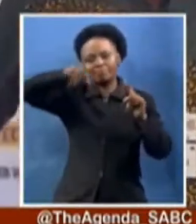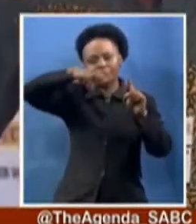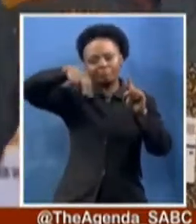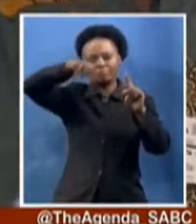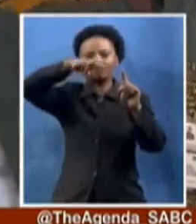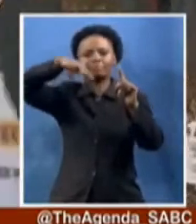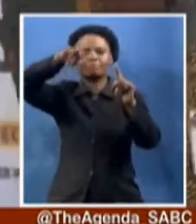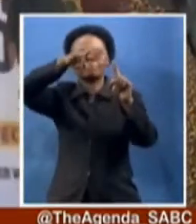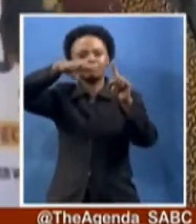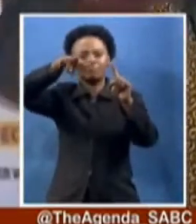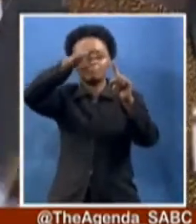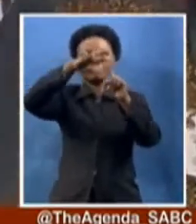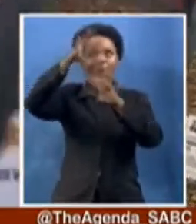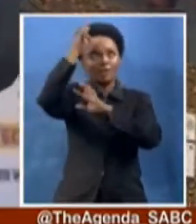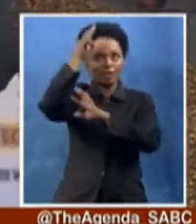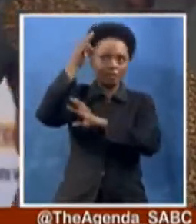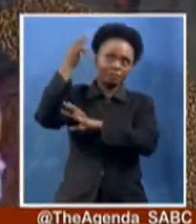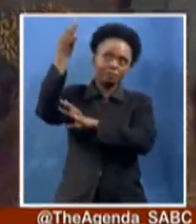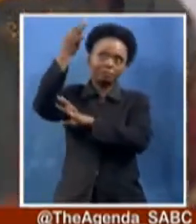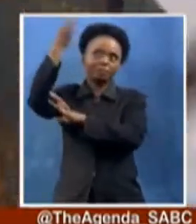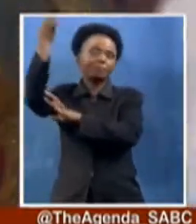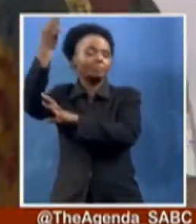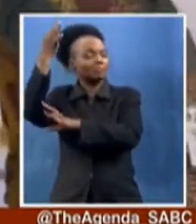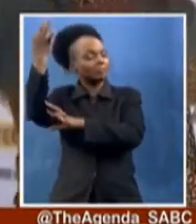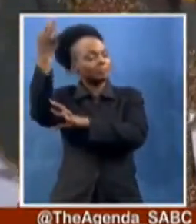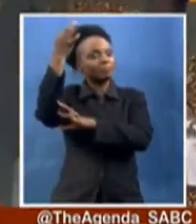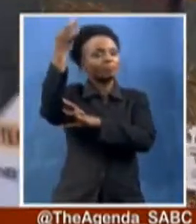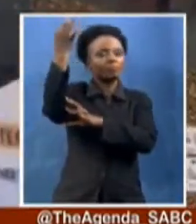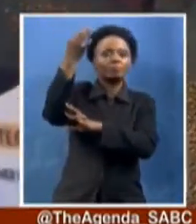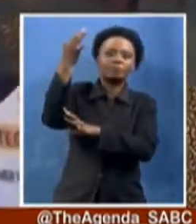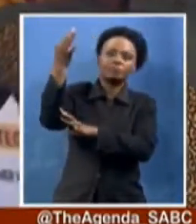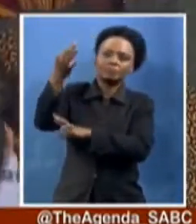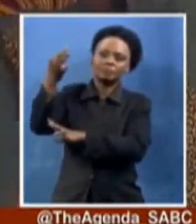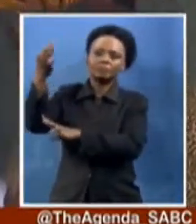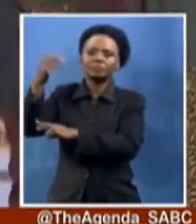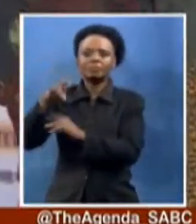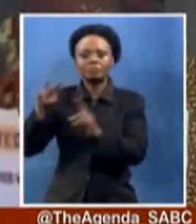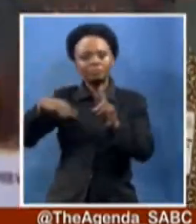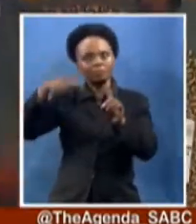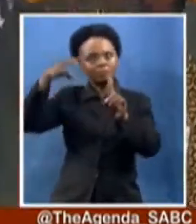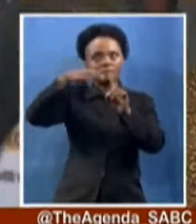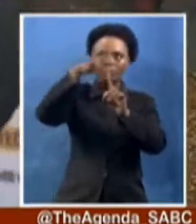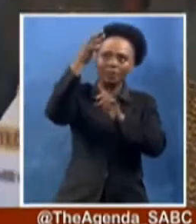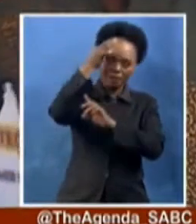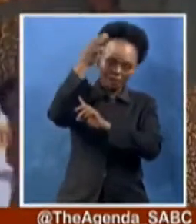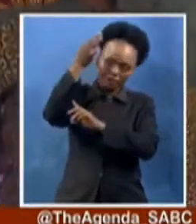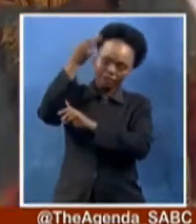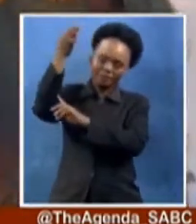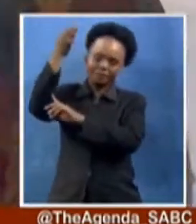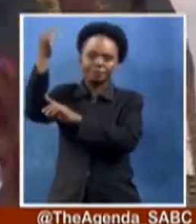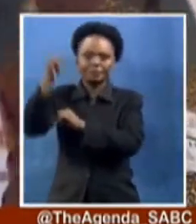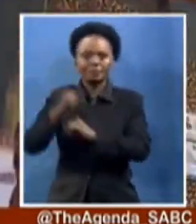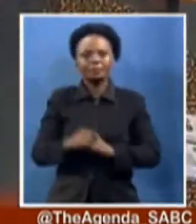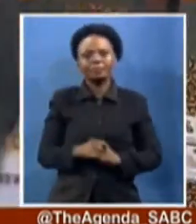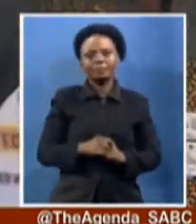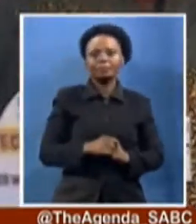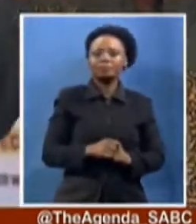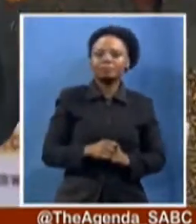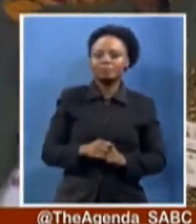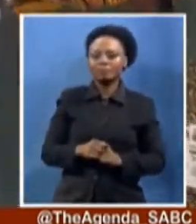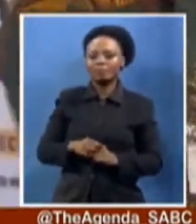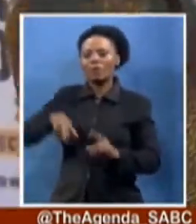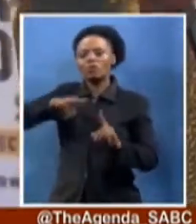was a journey to dream. It was a journey of misery. It was